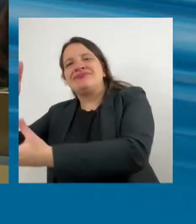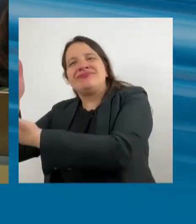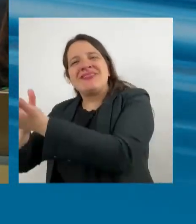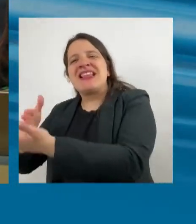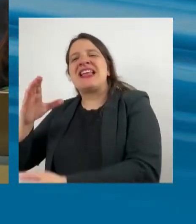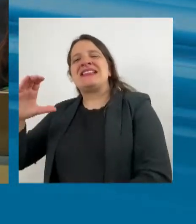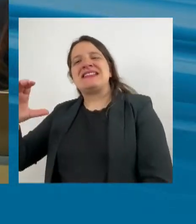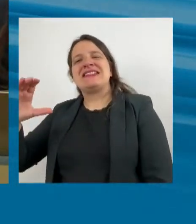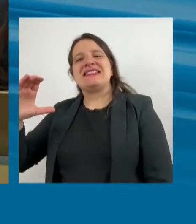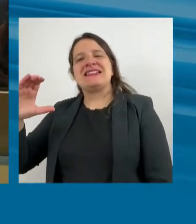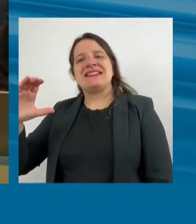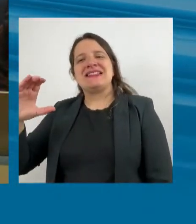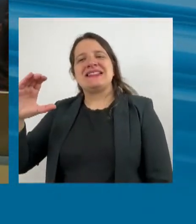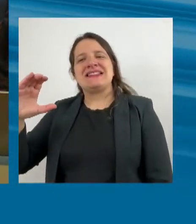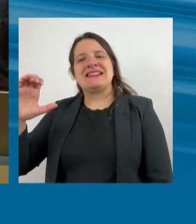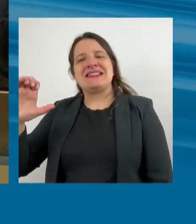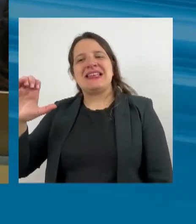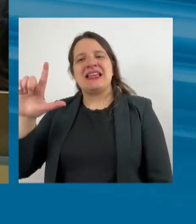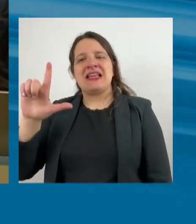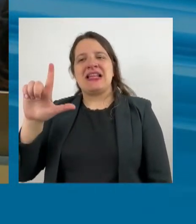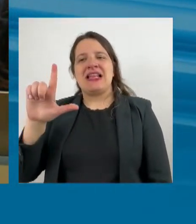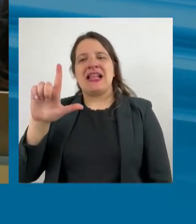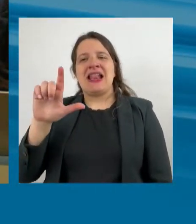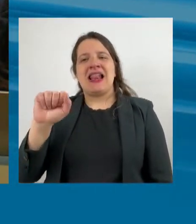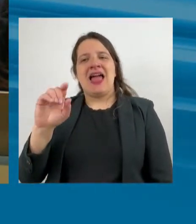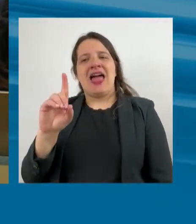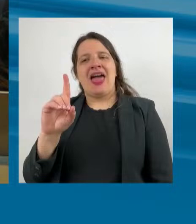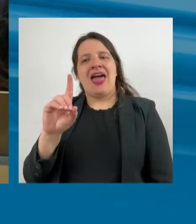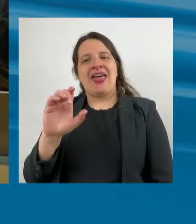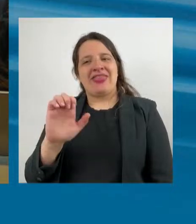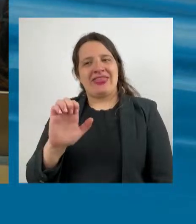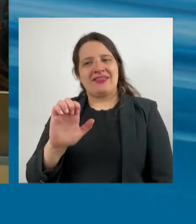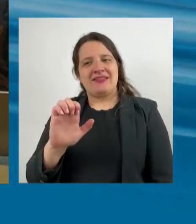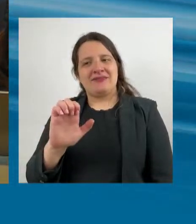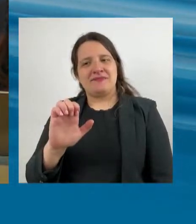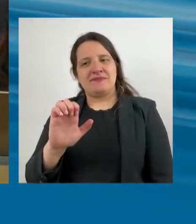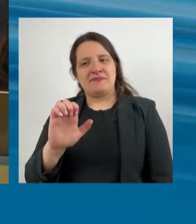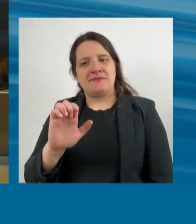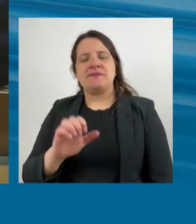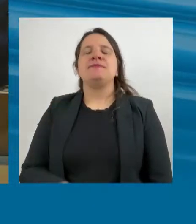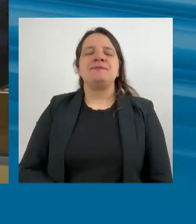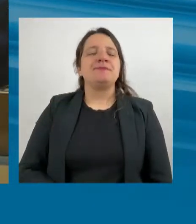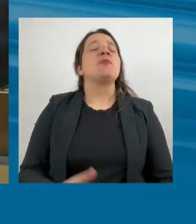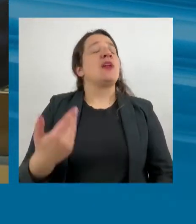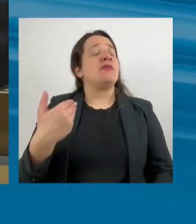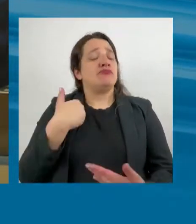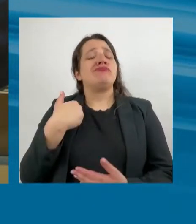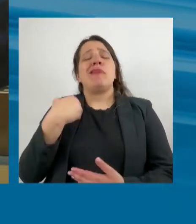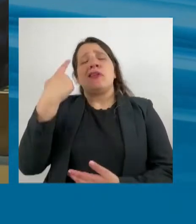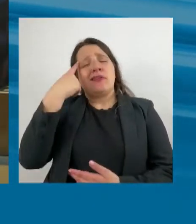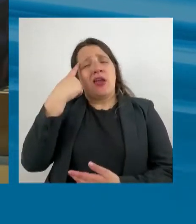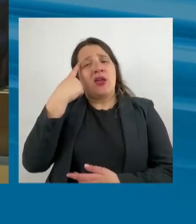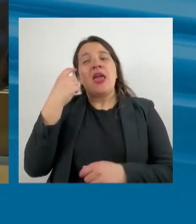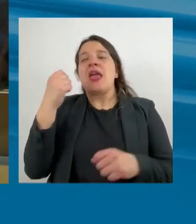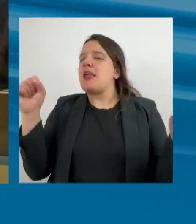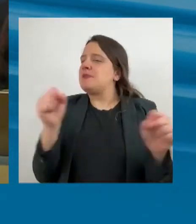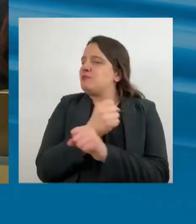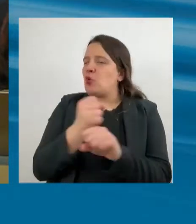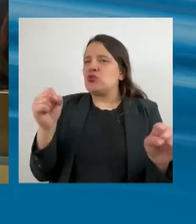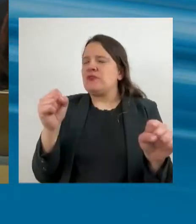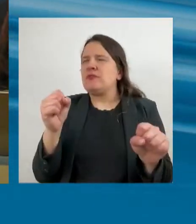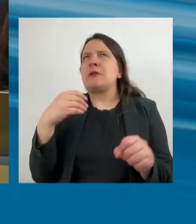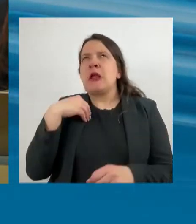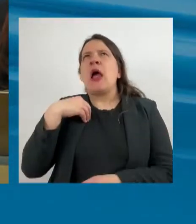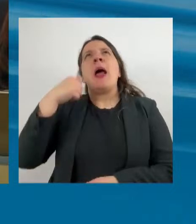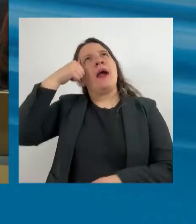by ECLAC and SELADE in this area of division of these issues. Let's not forget that all the governments